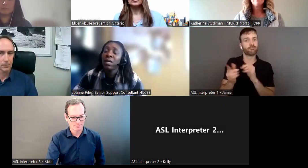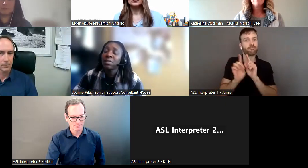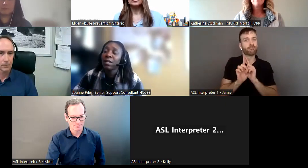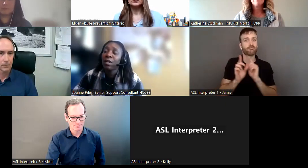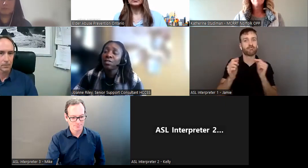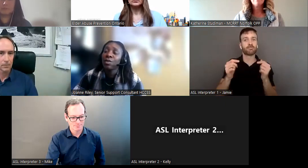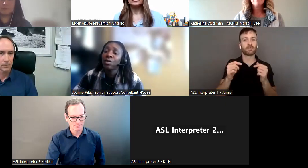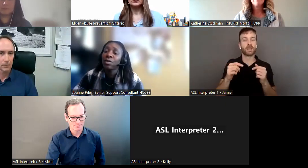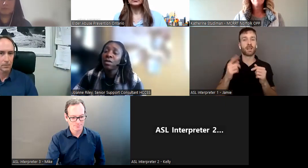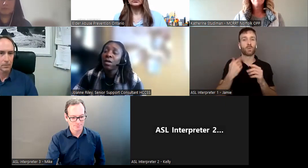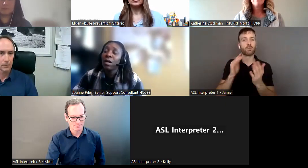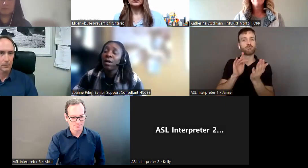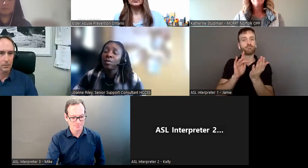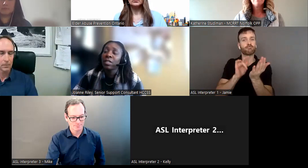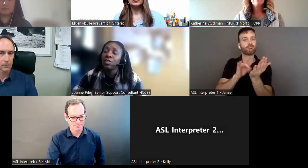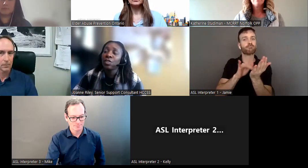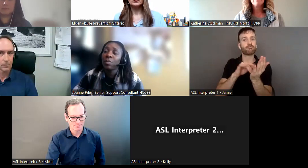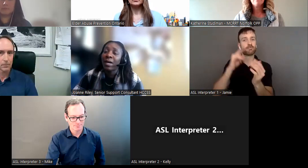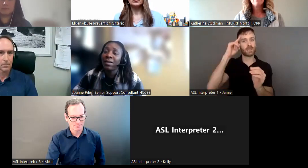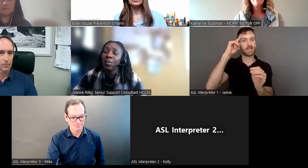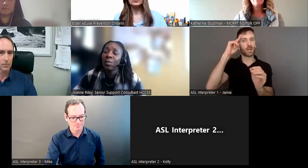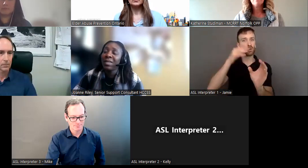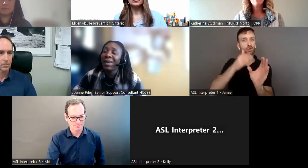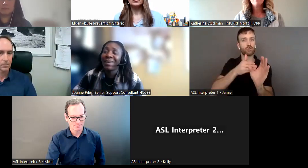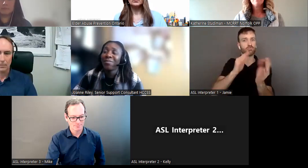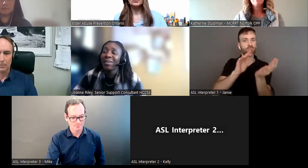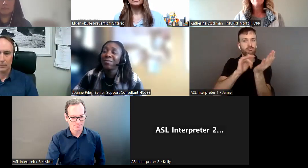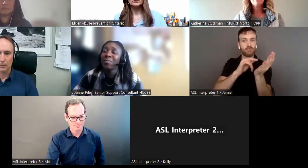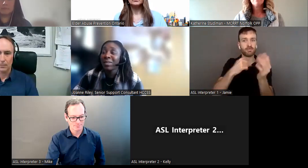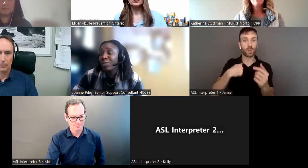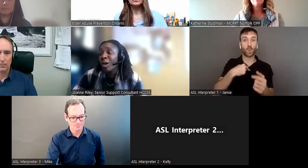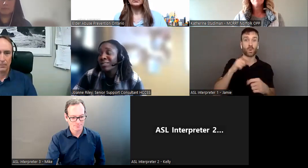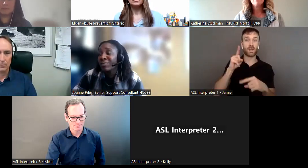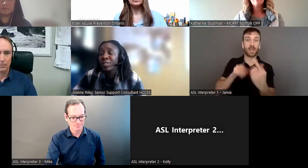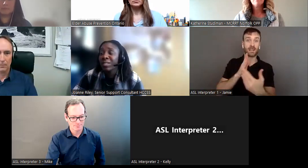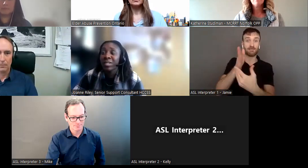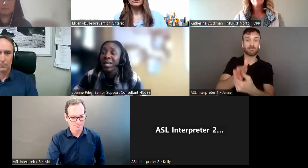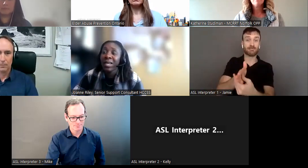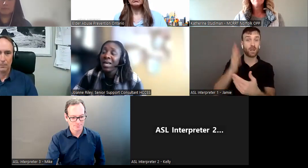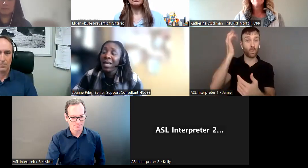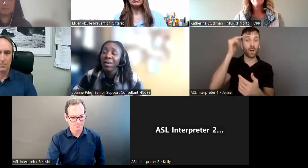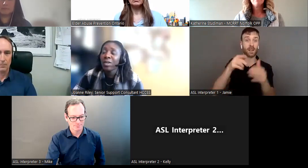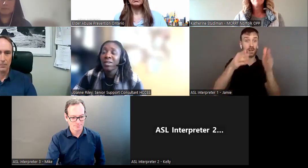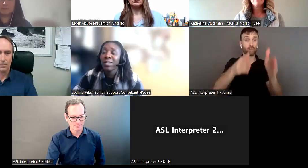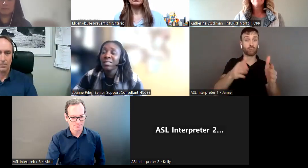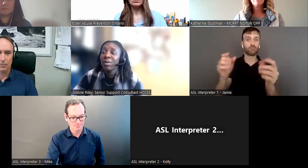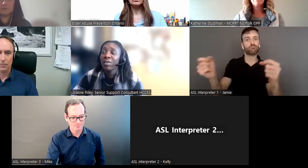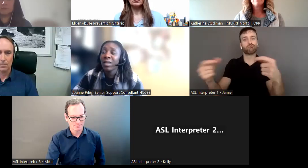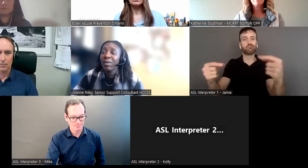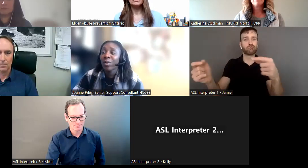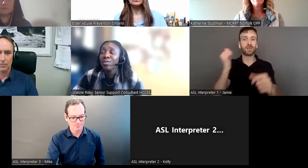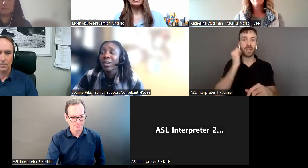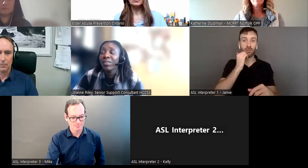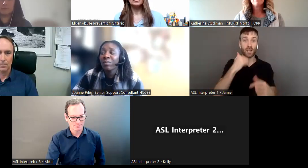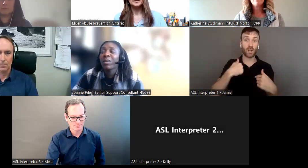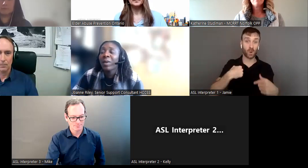manipulative psychological relationship that we can't get in front of, because they're talking to this person every day and we're not talking to them every day, and